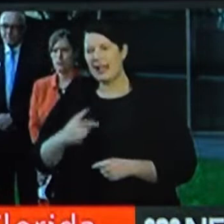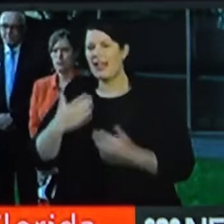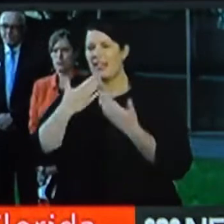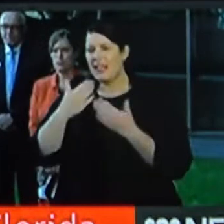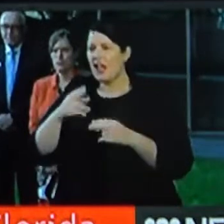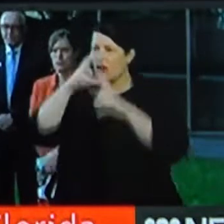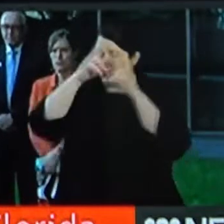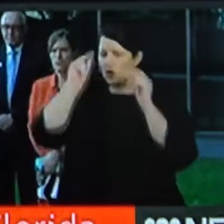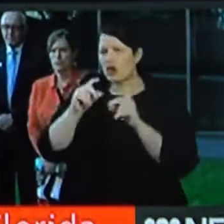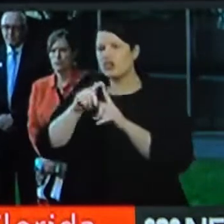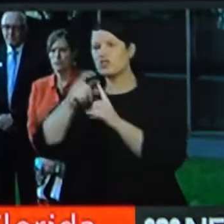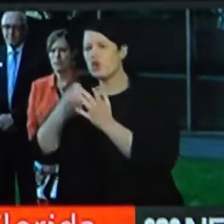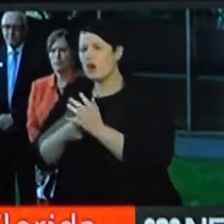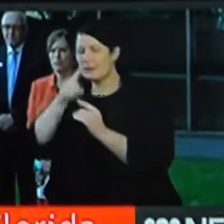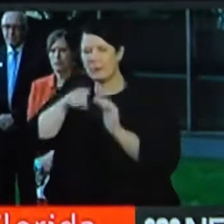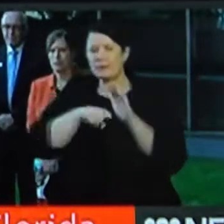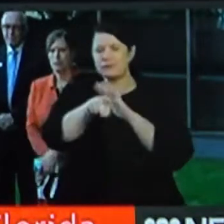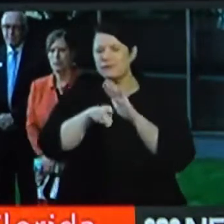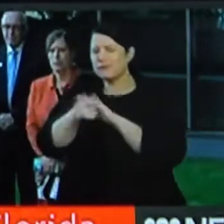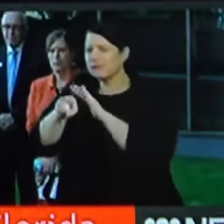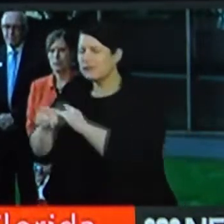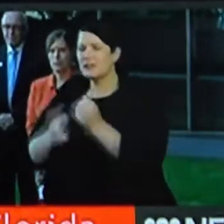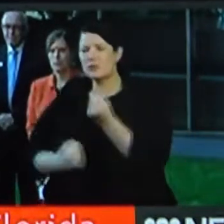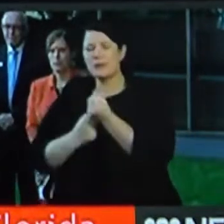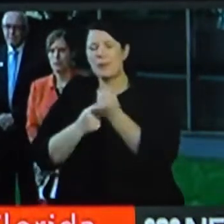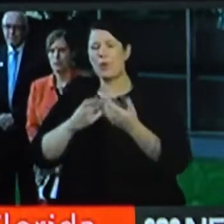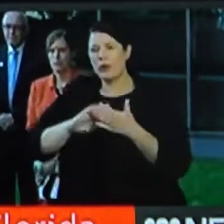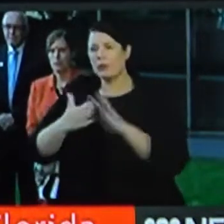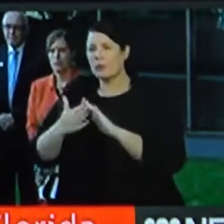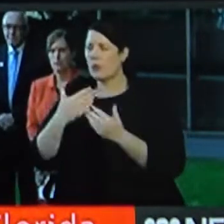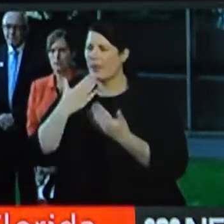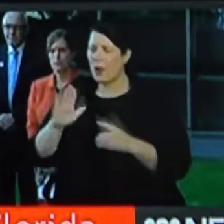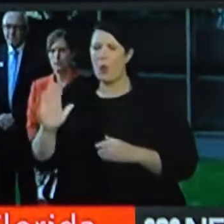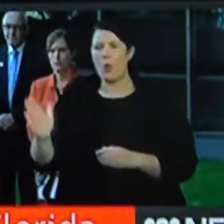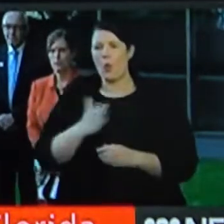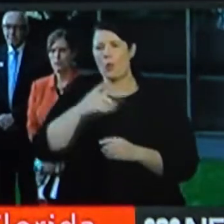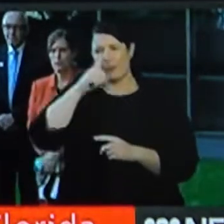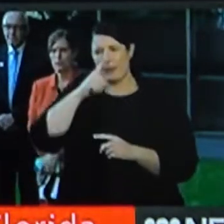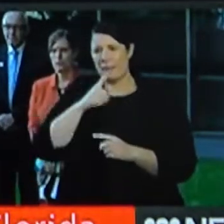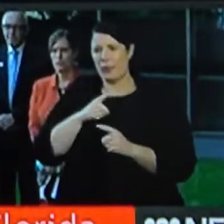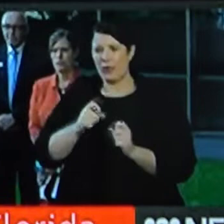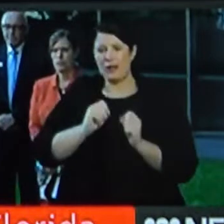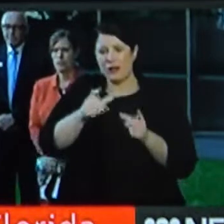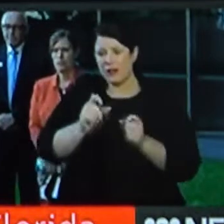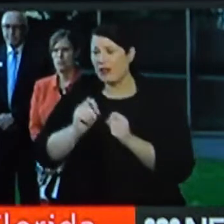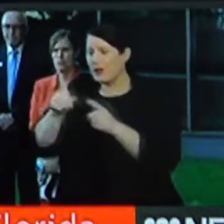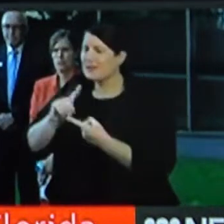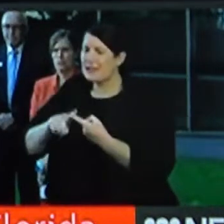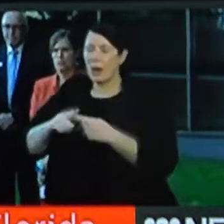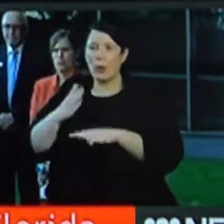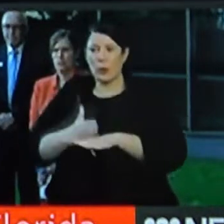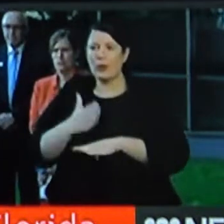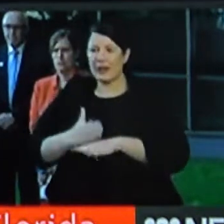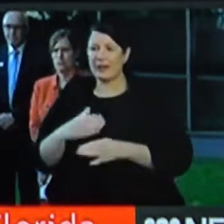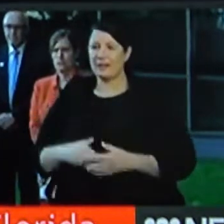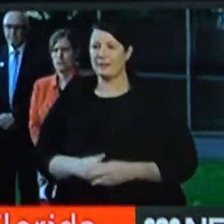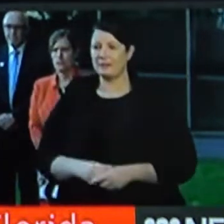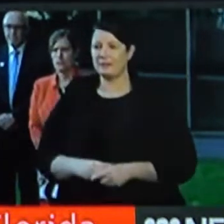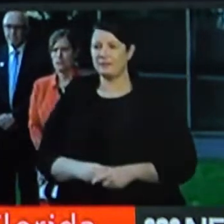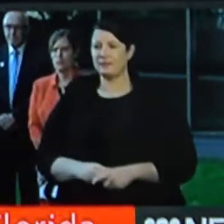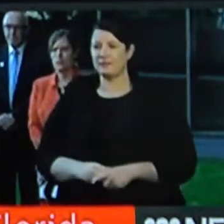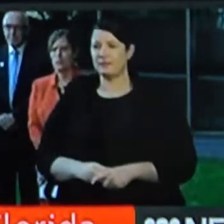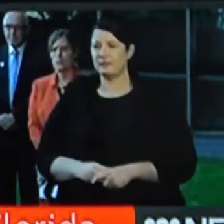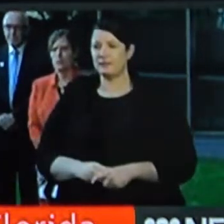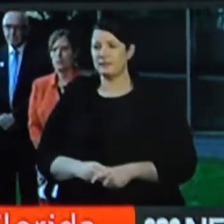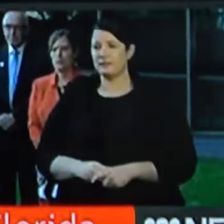thank the community, and we thank everybody who's playing their part during this difficult time. And as I said, the time in which